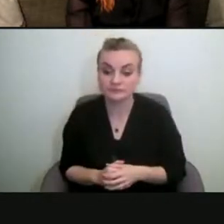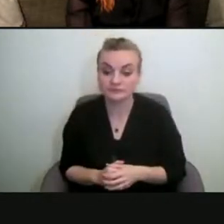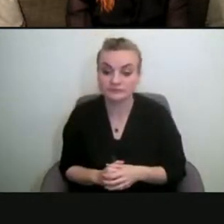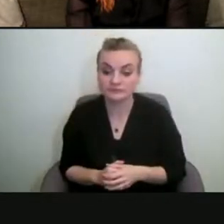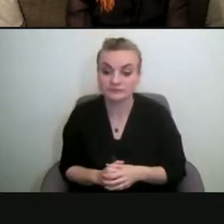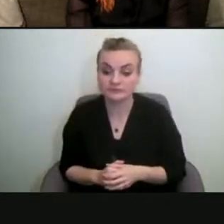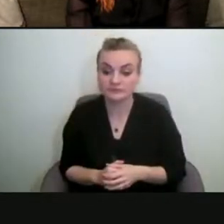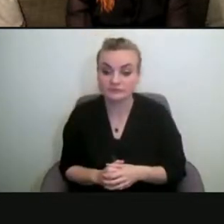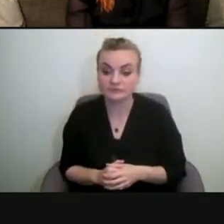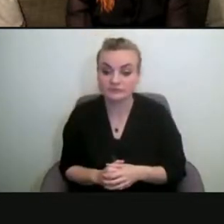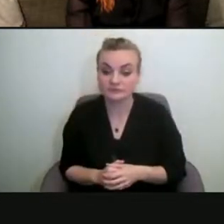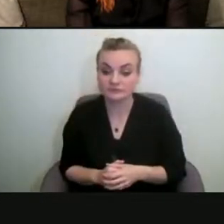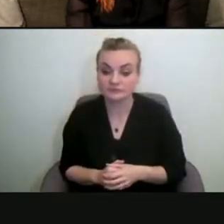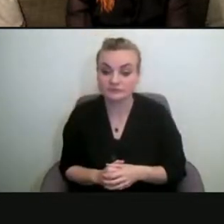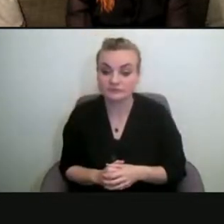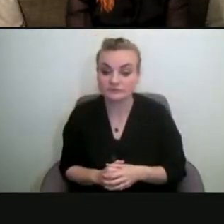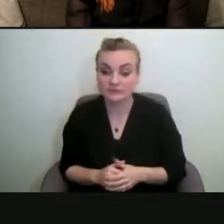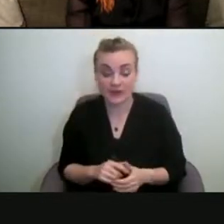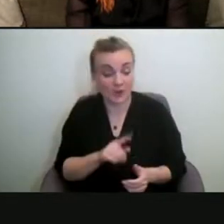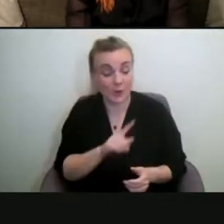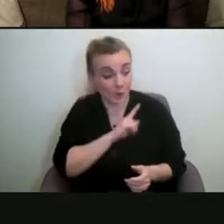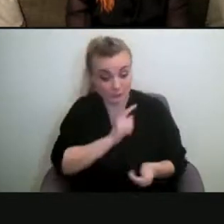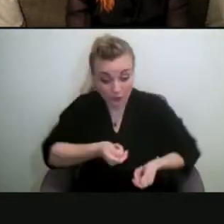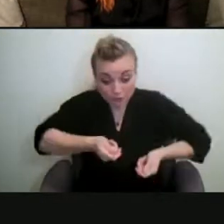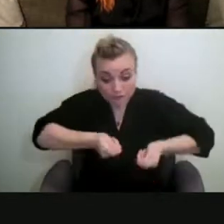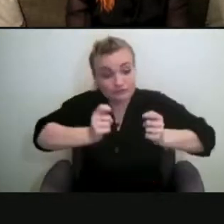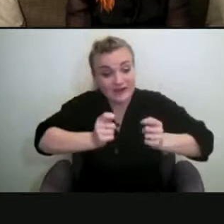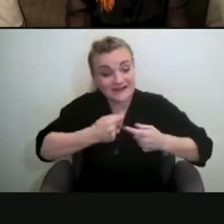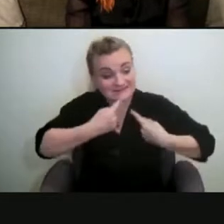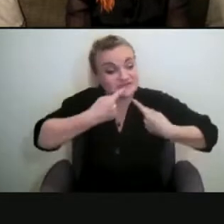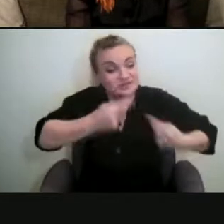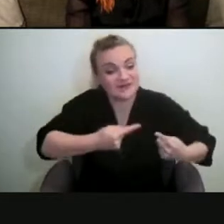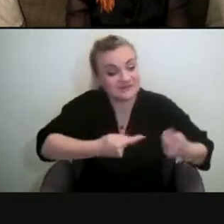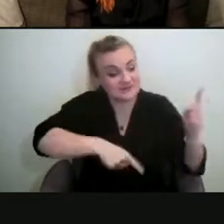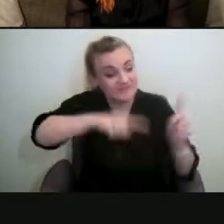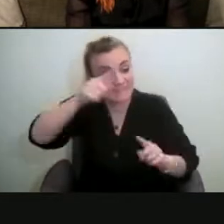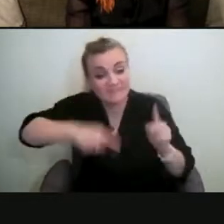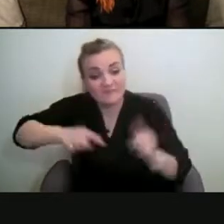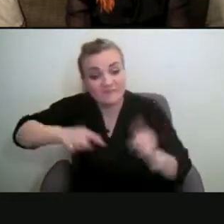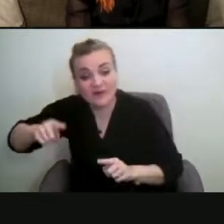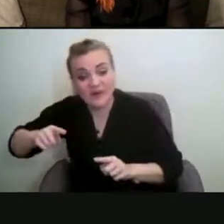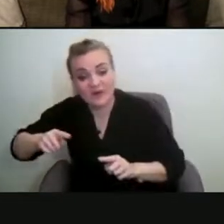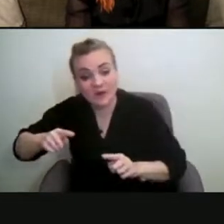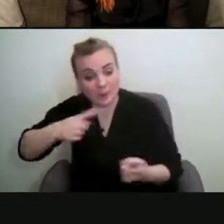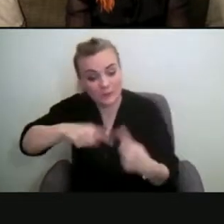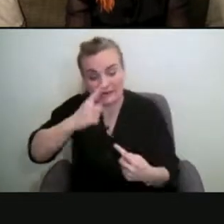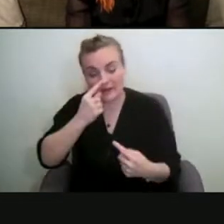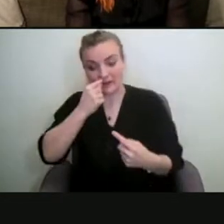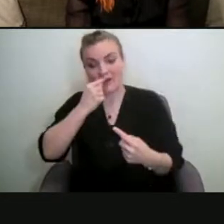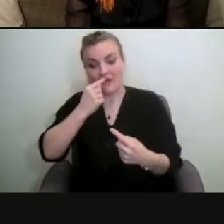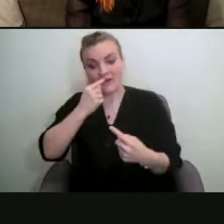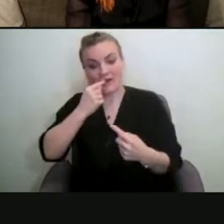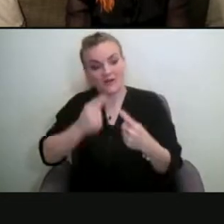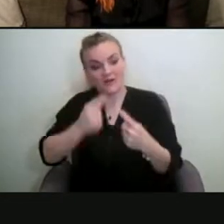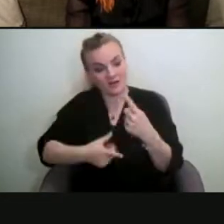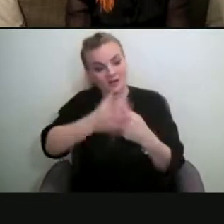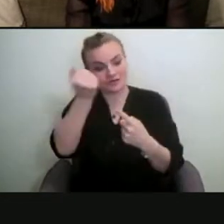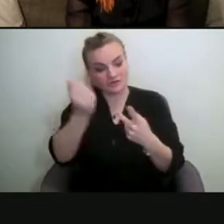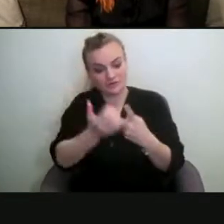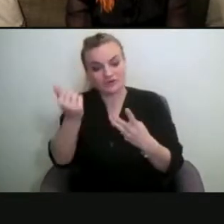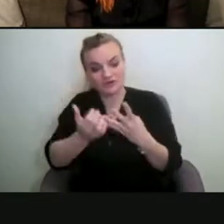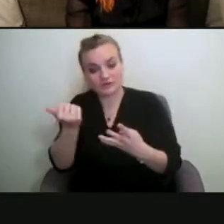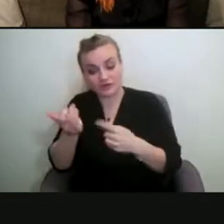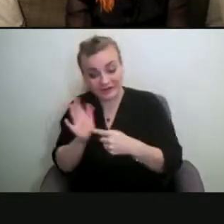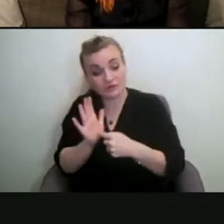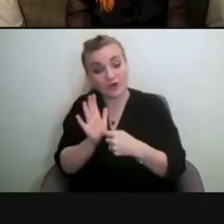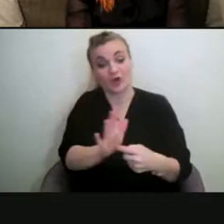talk about different suggestions that we can find together with all the